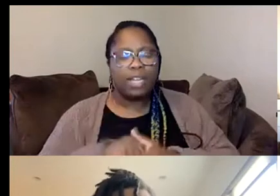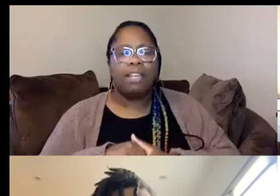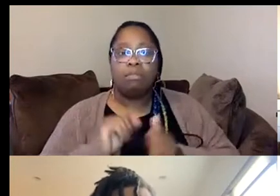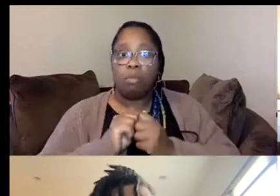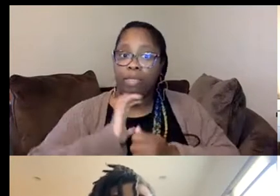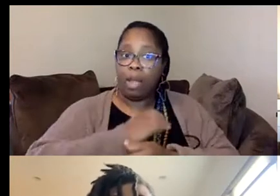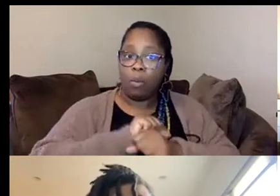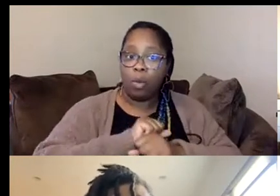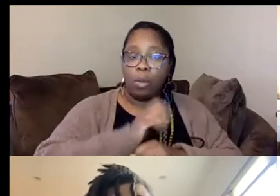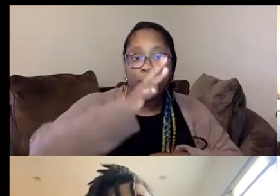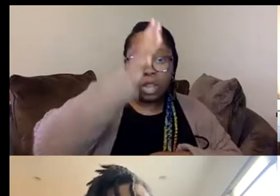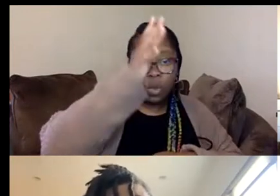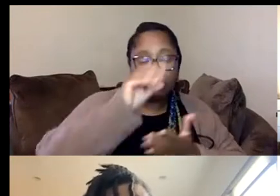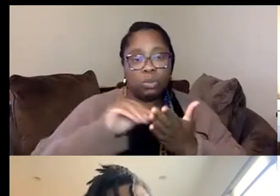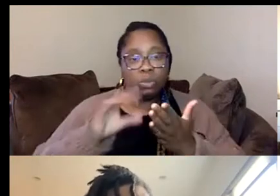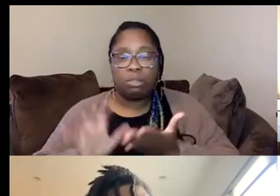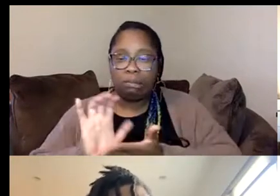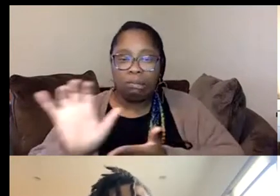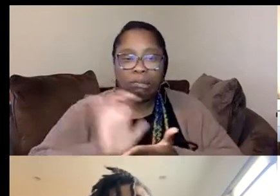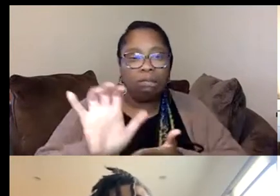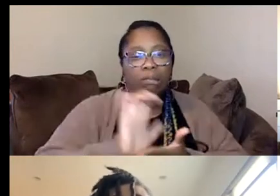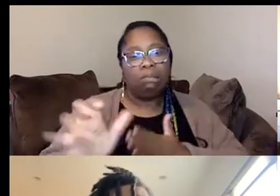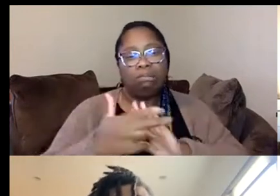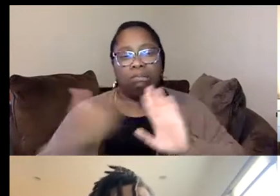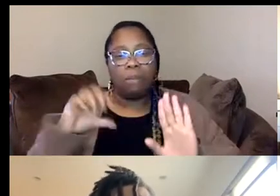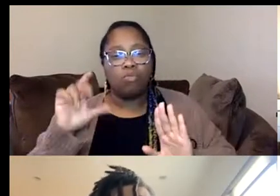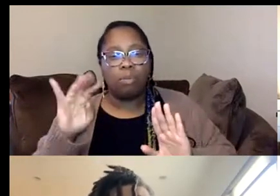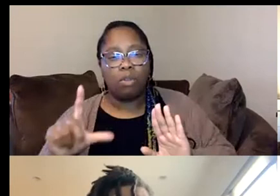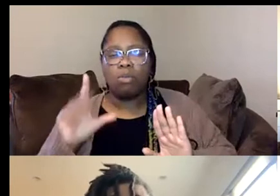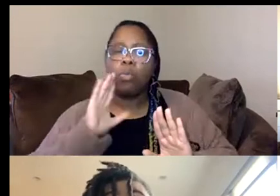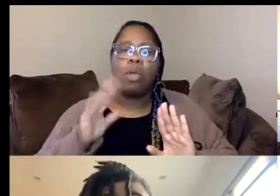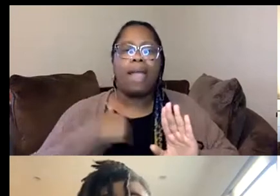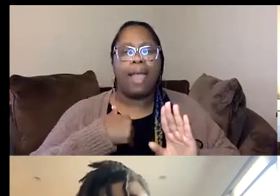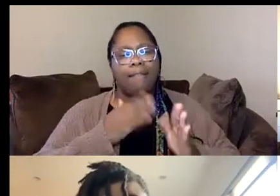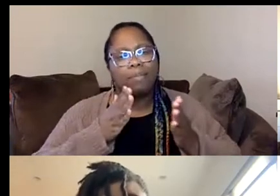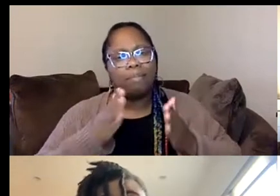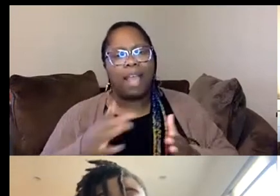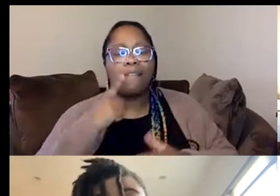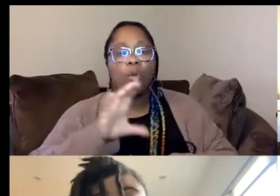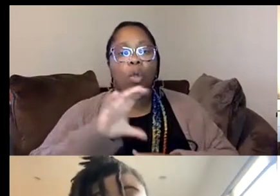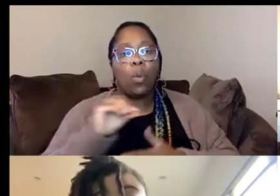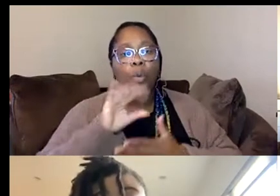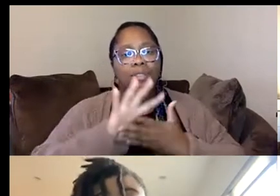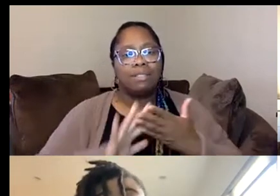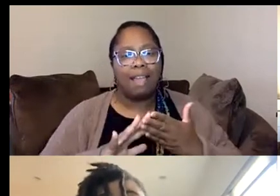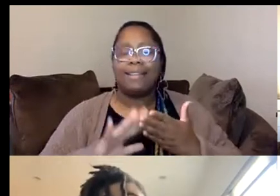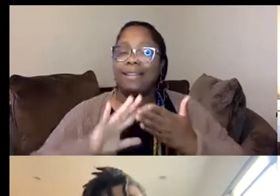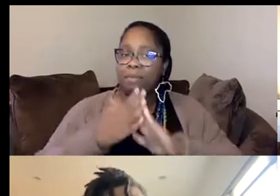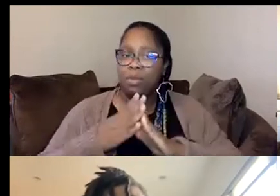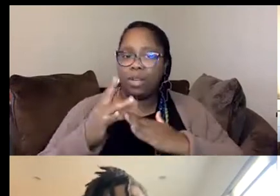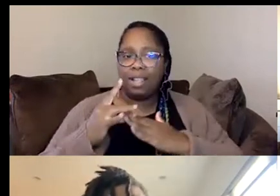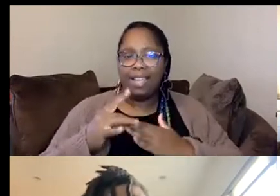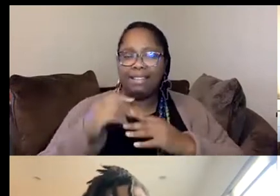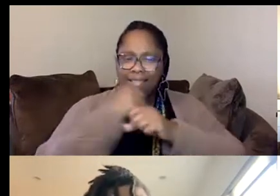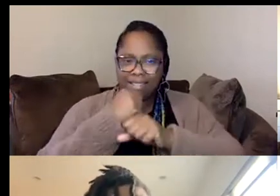students marginalized by school pushout and criminalization will have a blueprint for using co-designed and community-led data